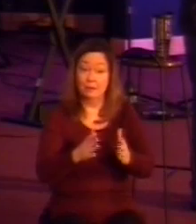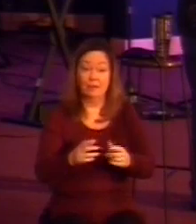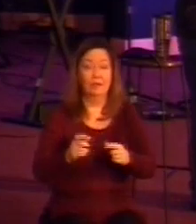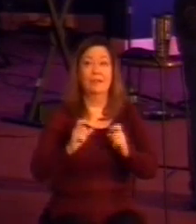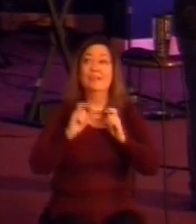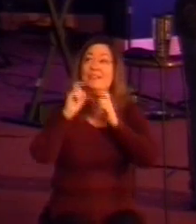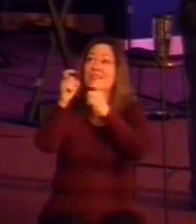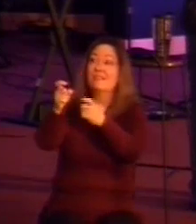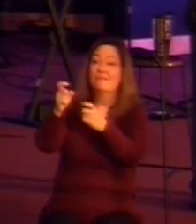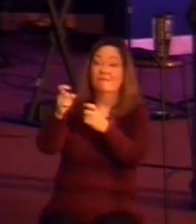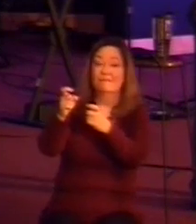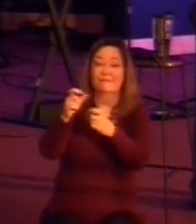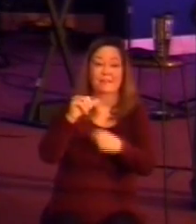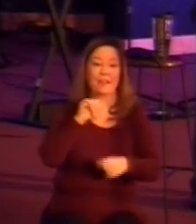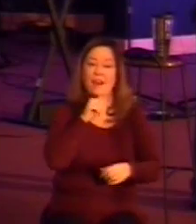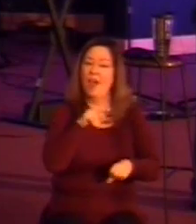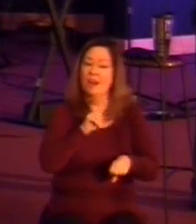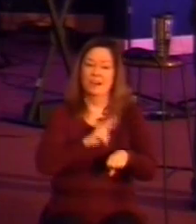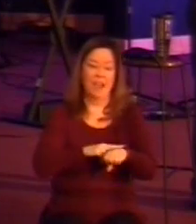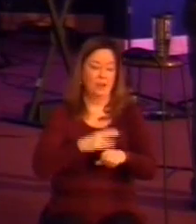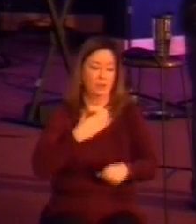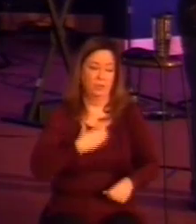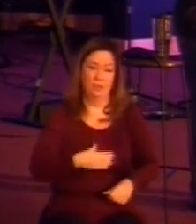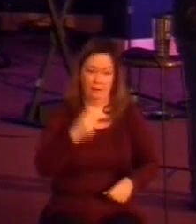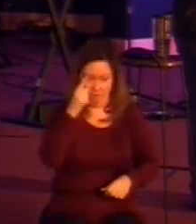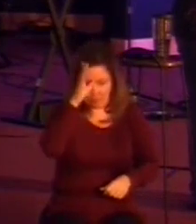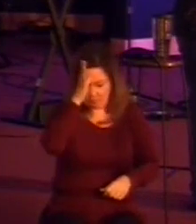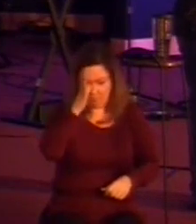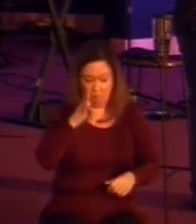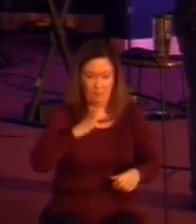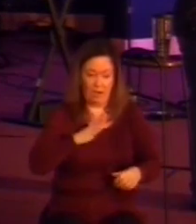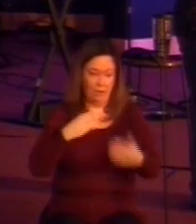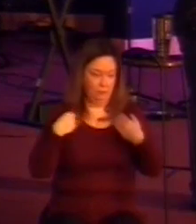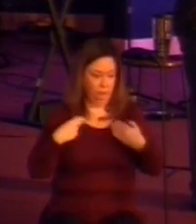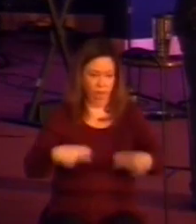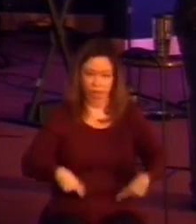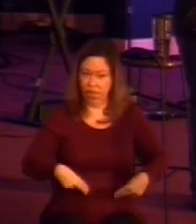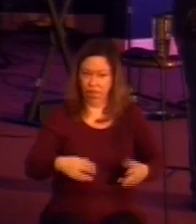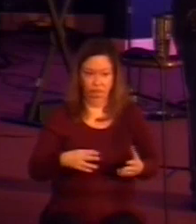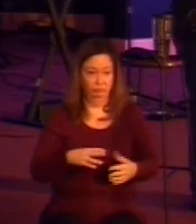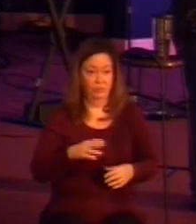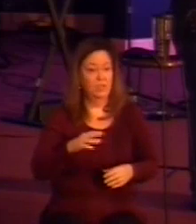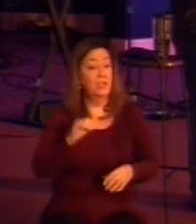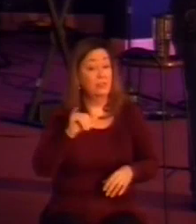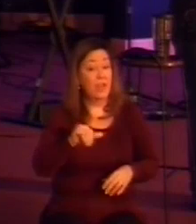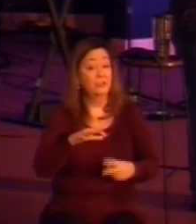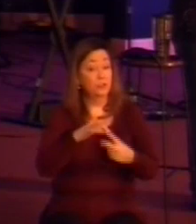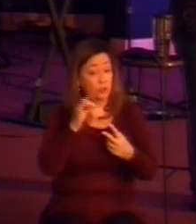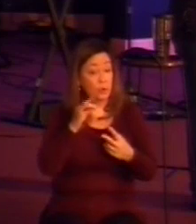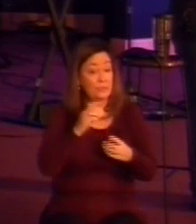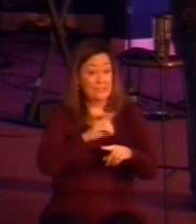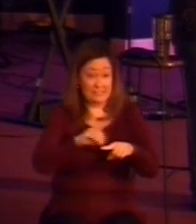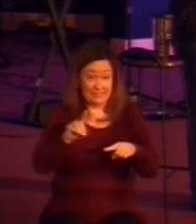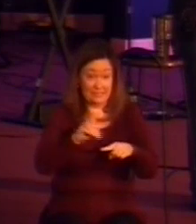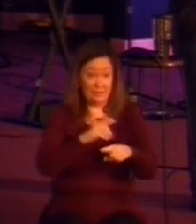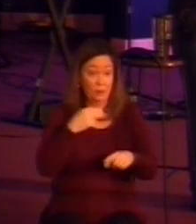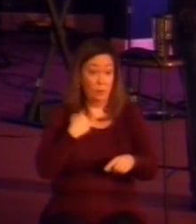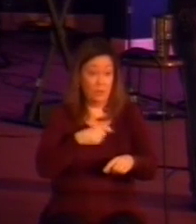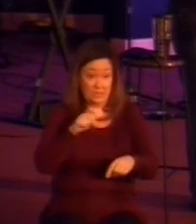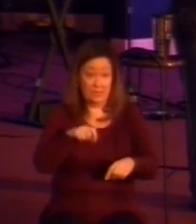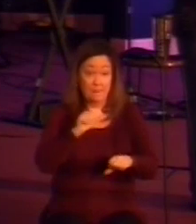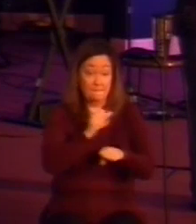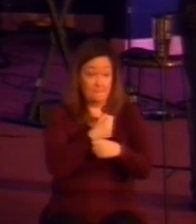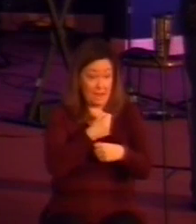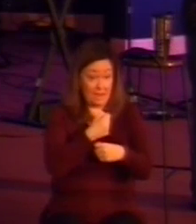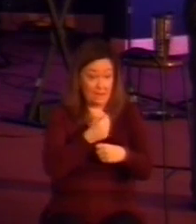Giving is not a natural desire for mankind. It's a choice and a discipline that we have to make